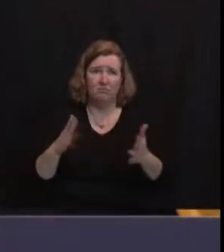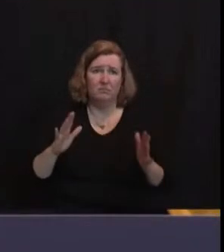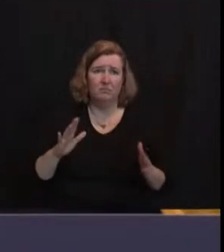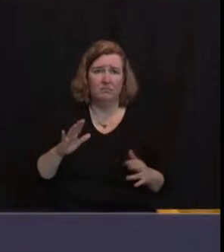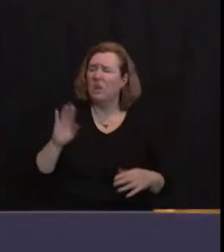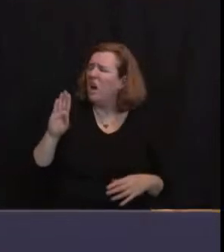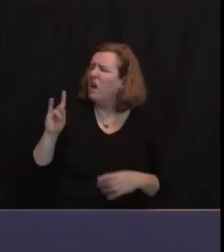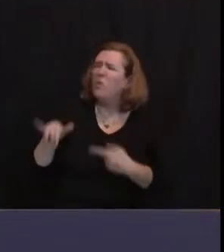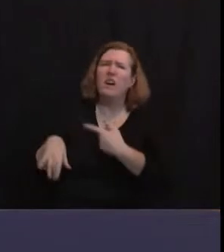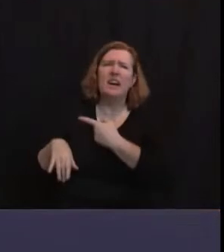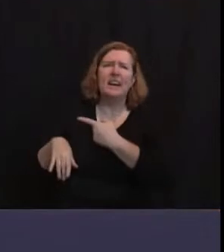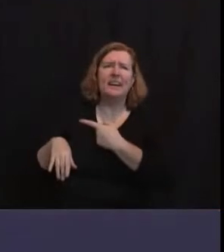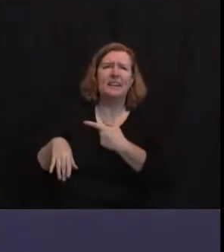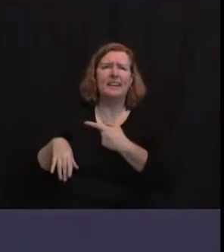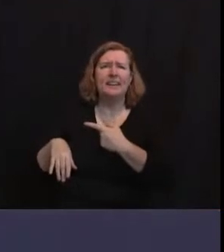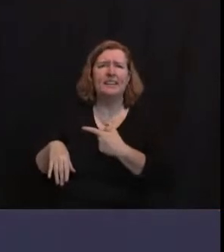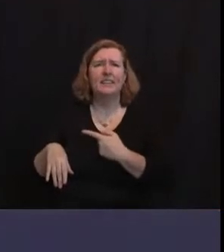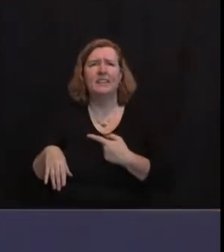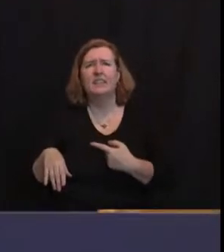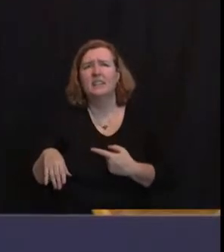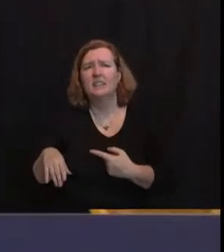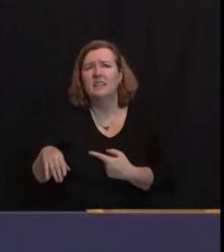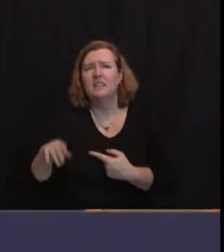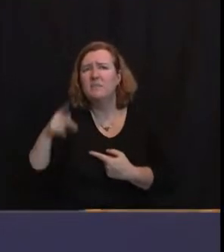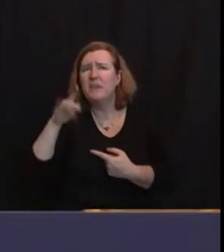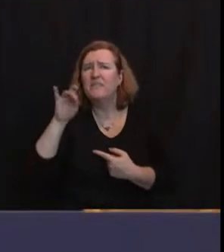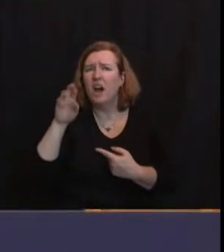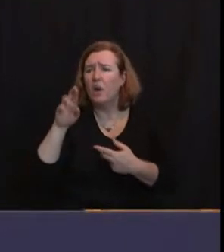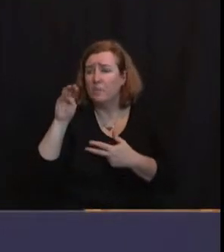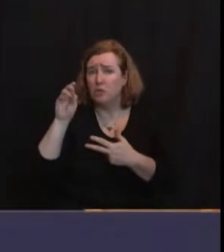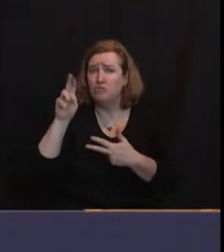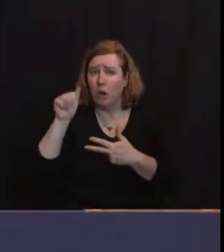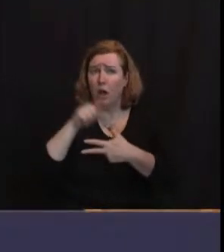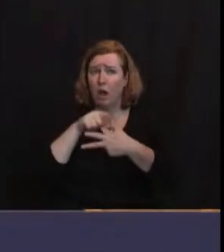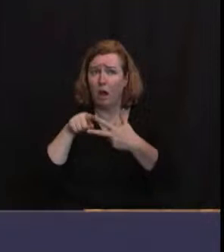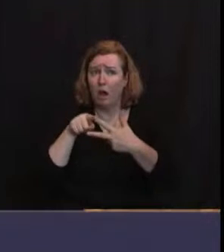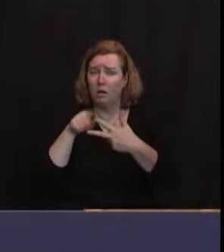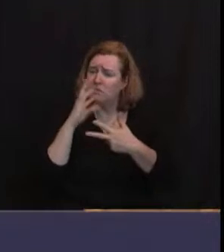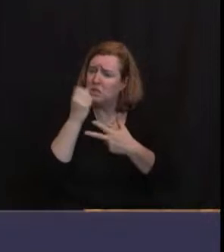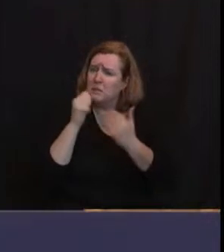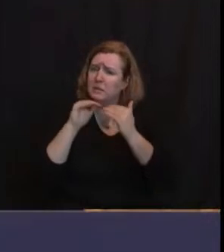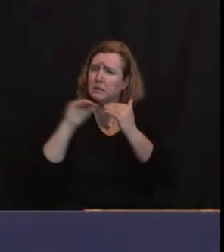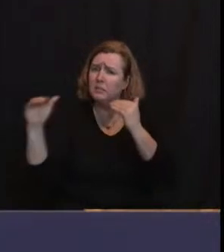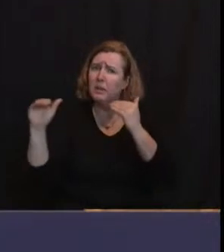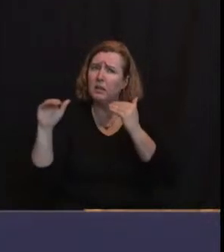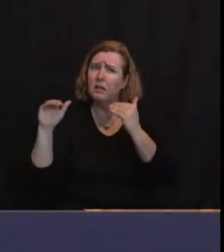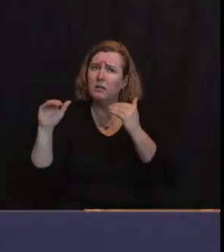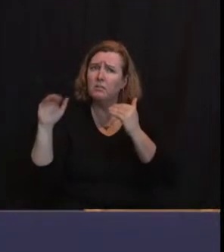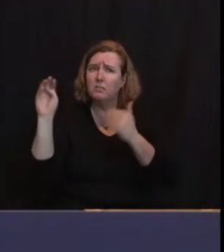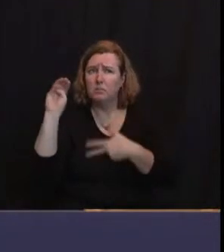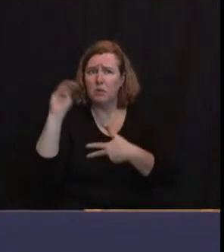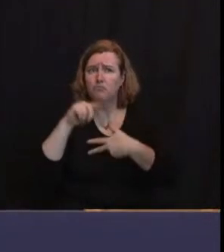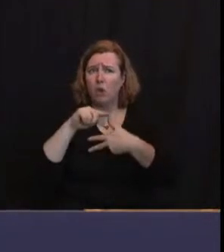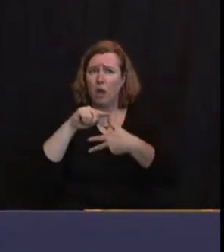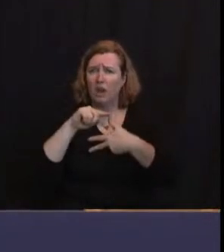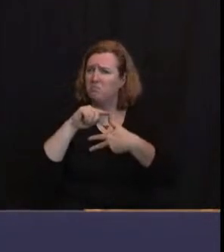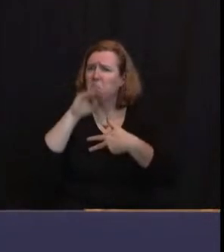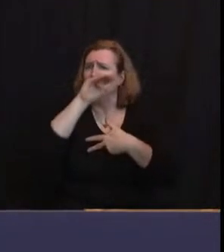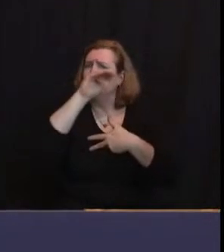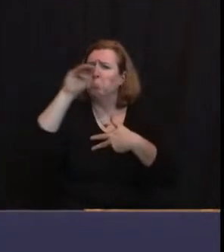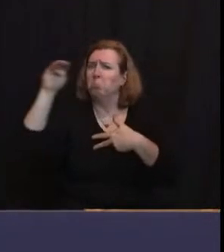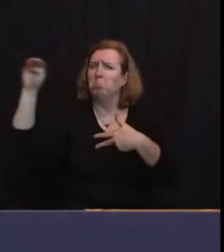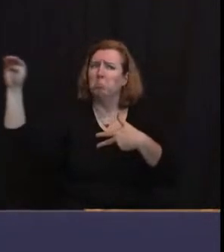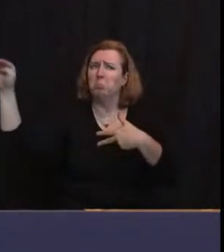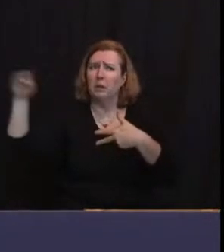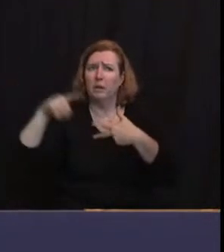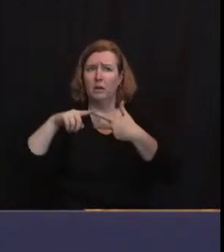Moderna and Pfizer have been pretty consistent. Moderna was flat for a bunch of weeks, right? They're flat, but